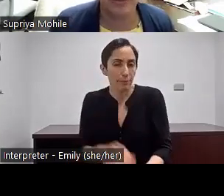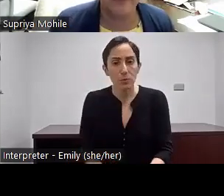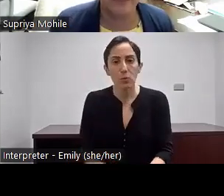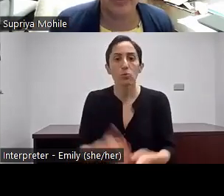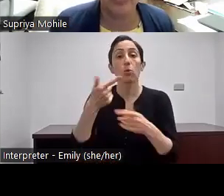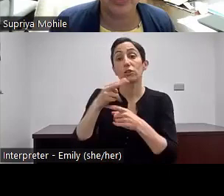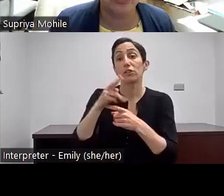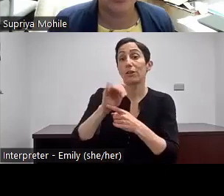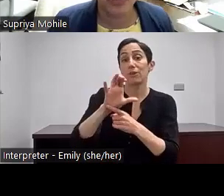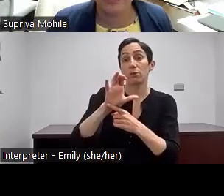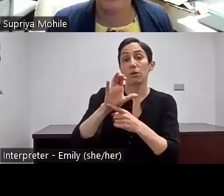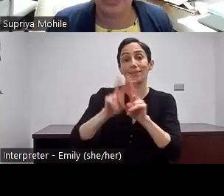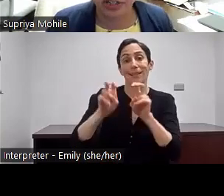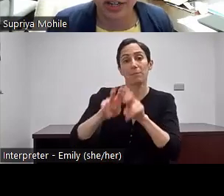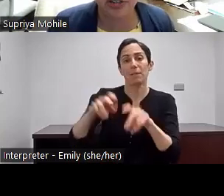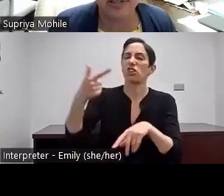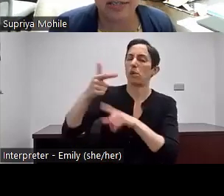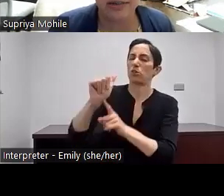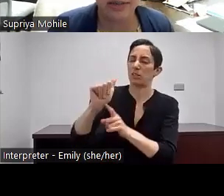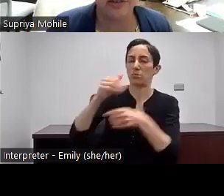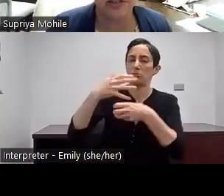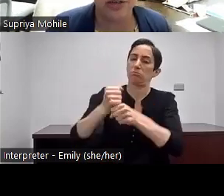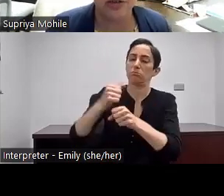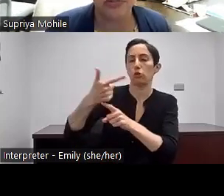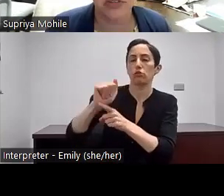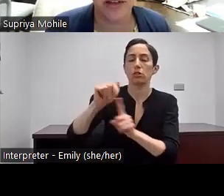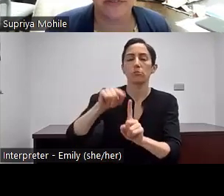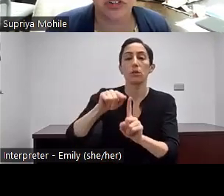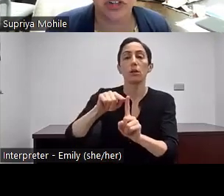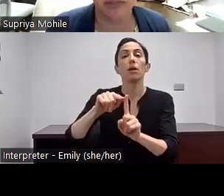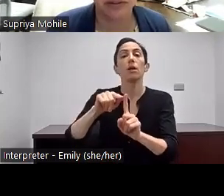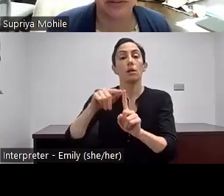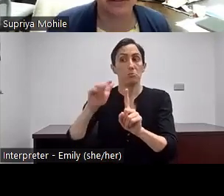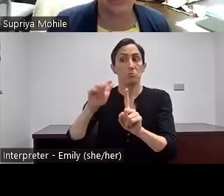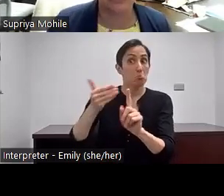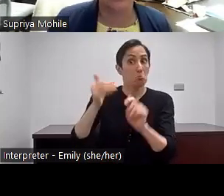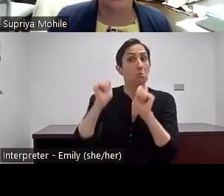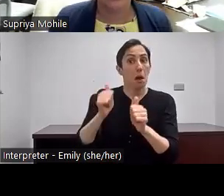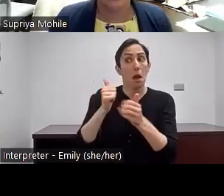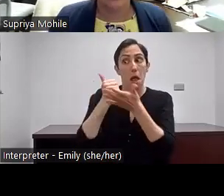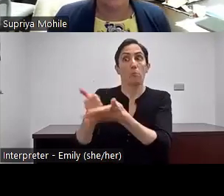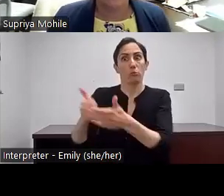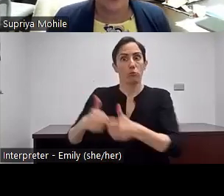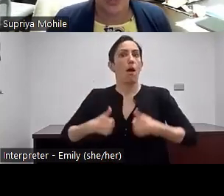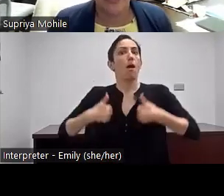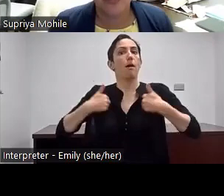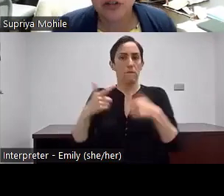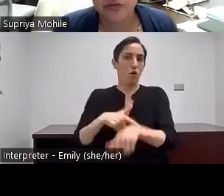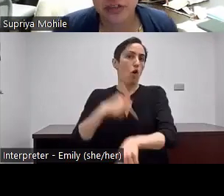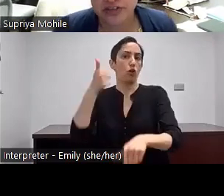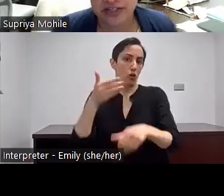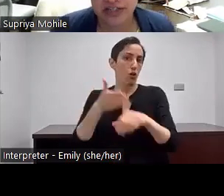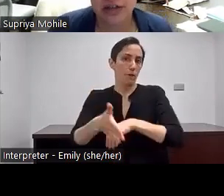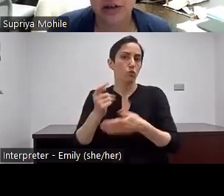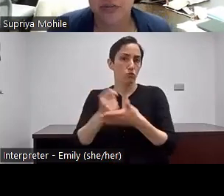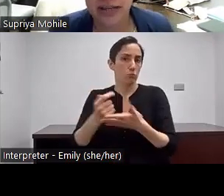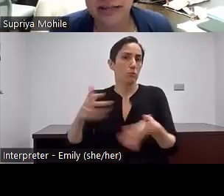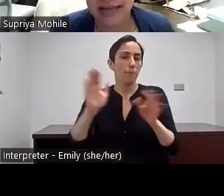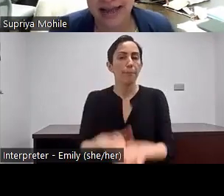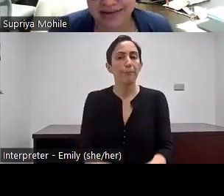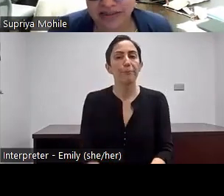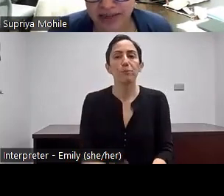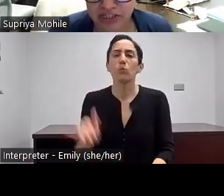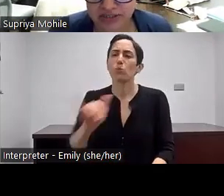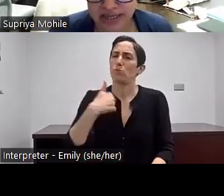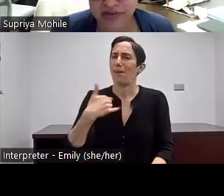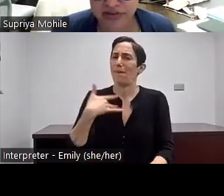help. So we think that geriatric assessment can also help with survivorship. I also feel that we need